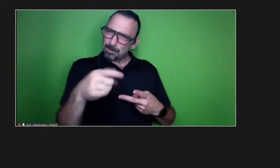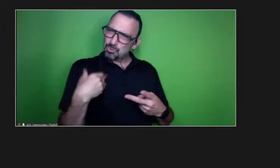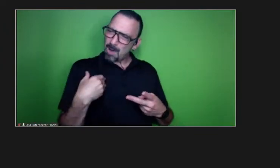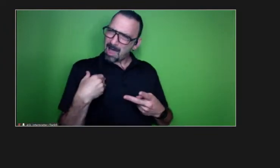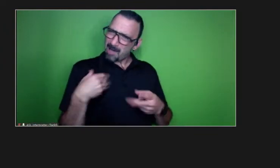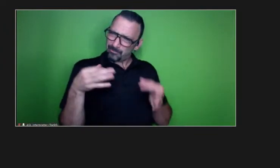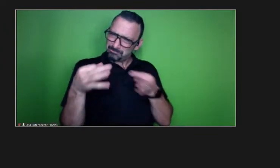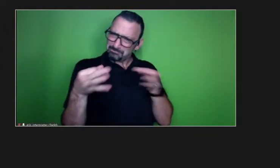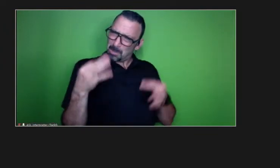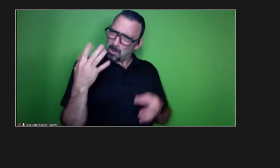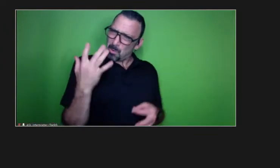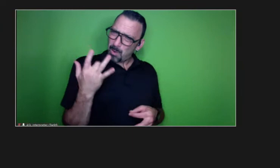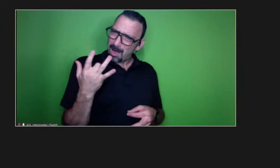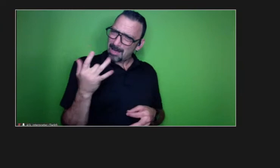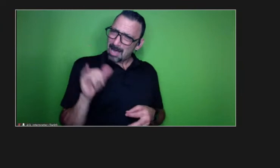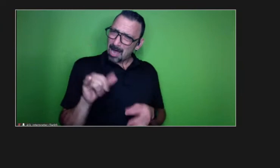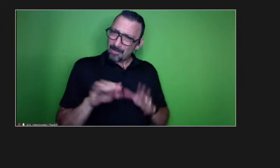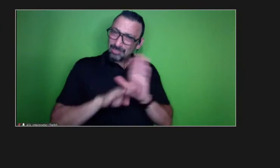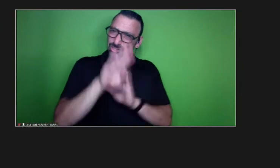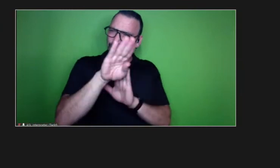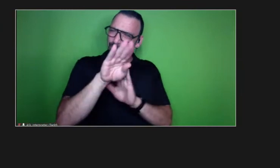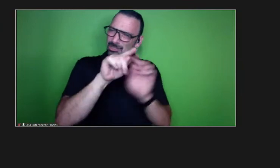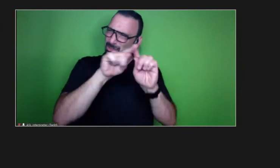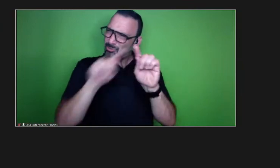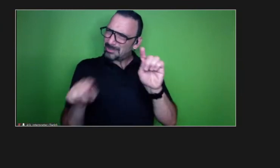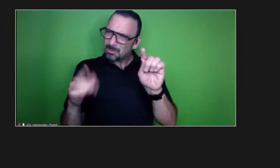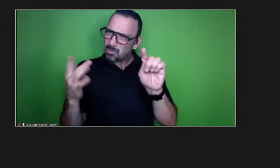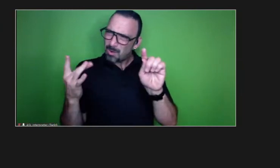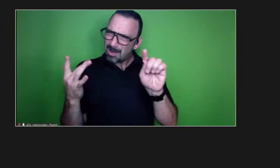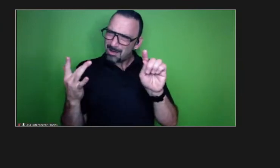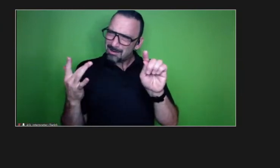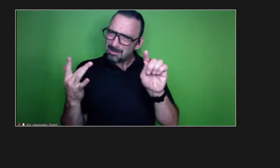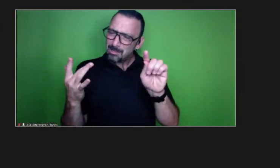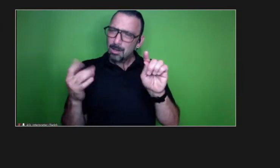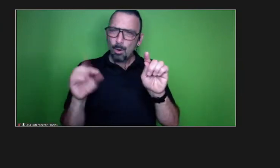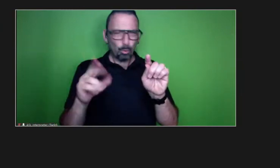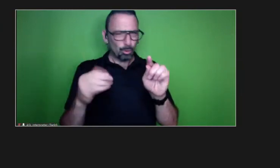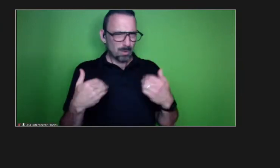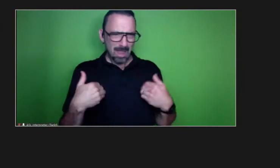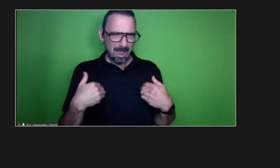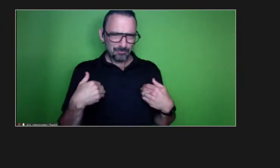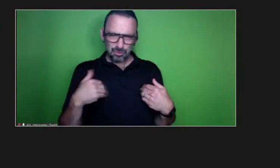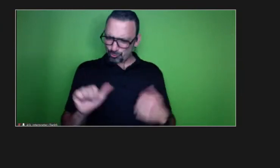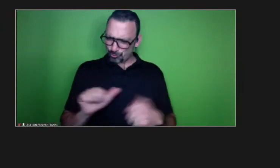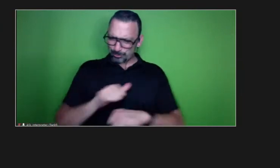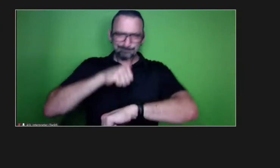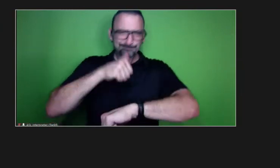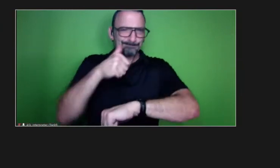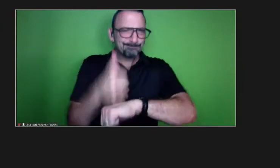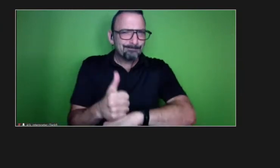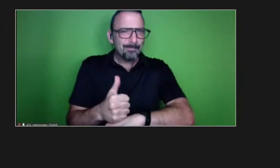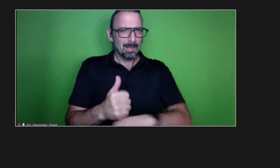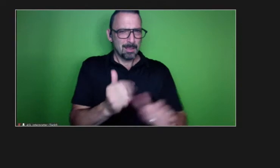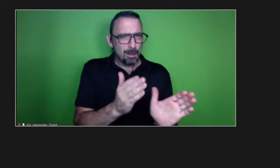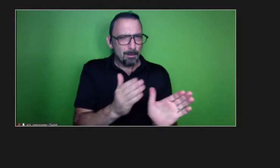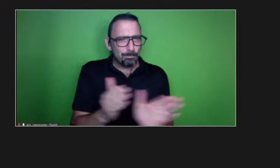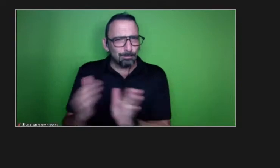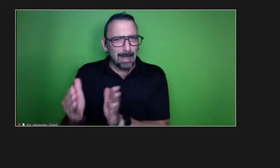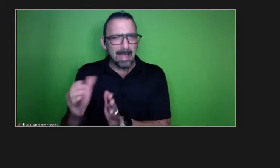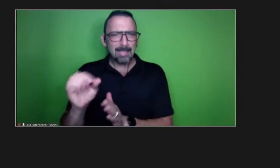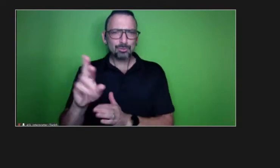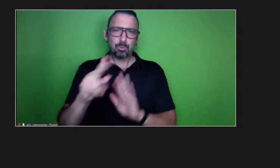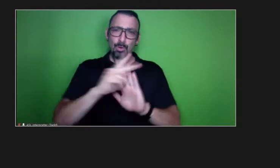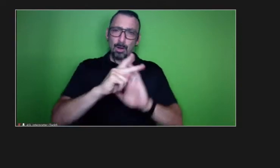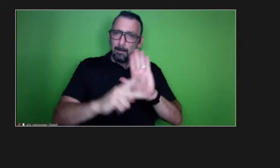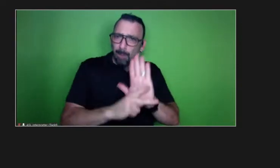for why that surge might be decreasing, or if there's any plans to implement any kinds of policies or changes that